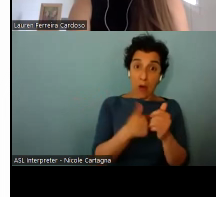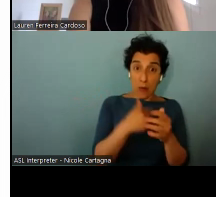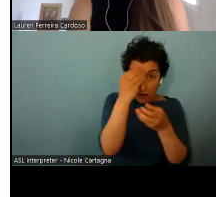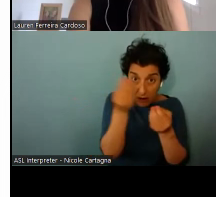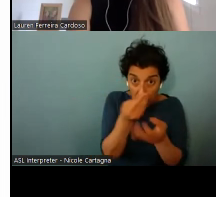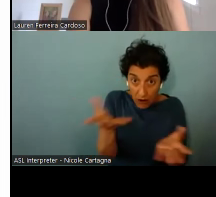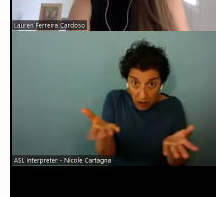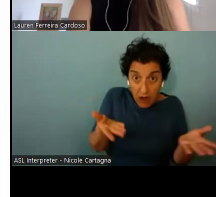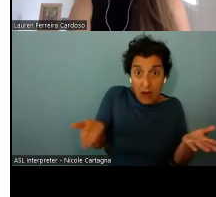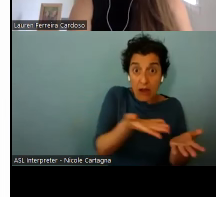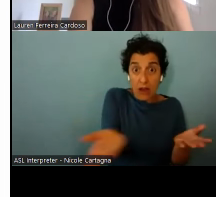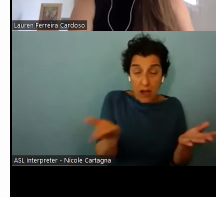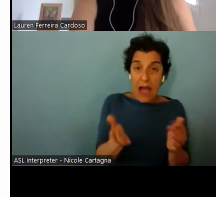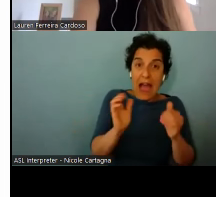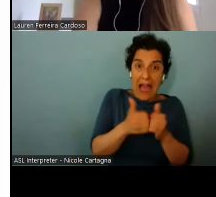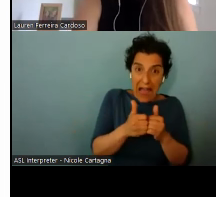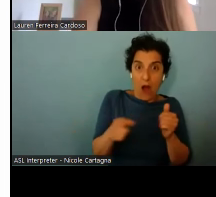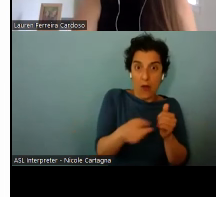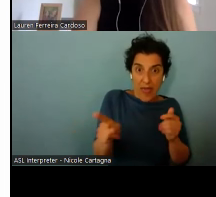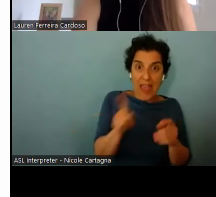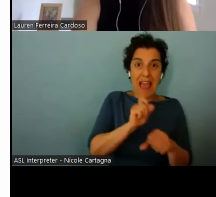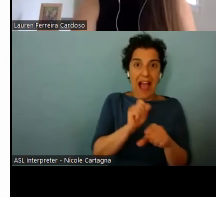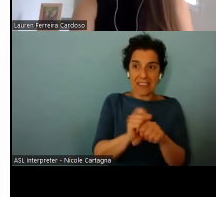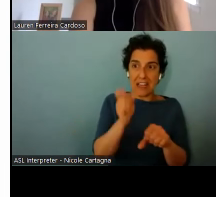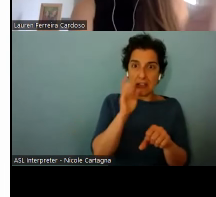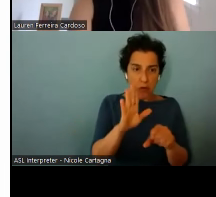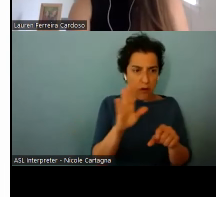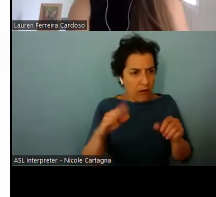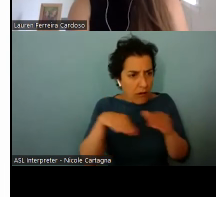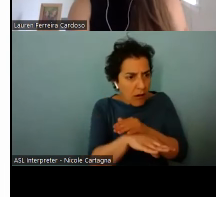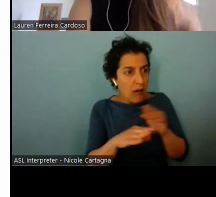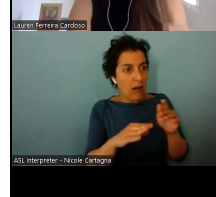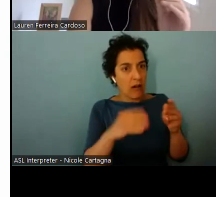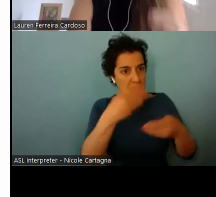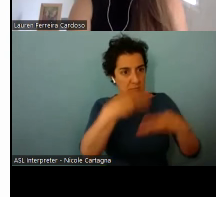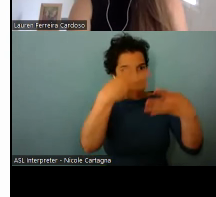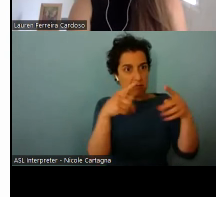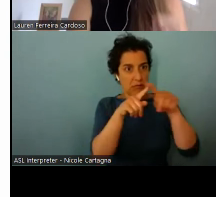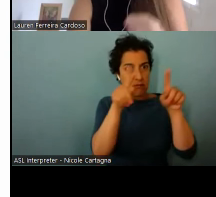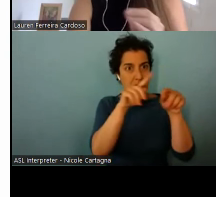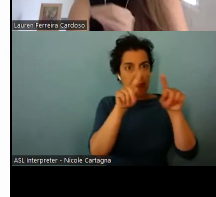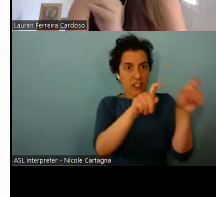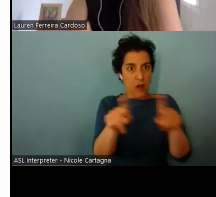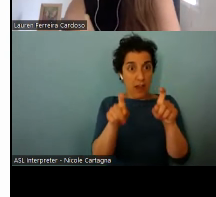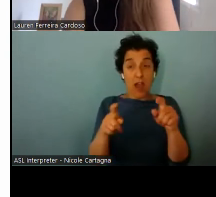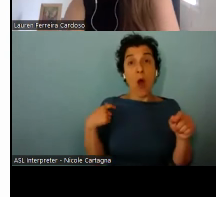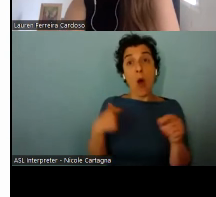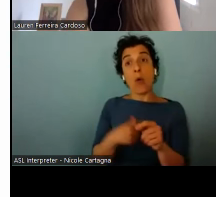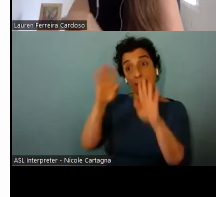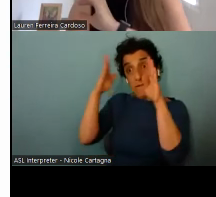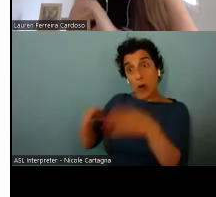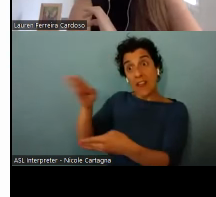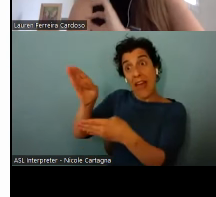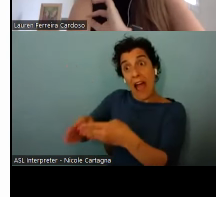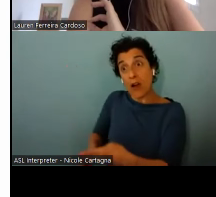reflect how folks would access a survey, as opposed to thinking first about the outcomes we're trying to